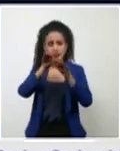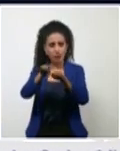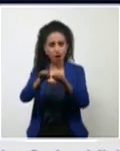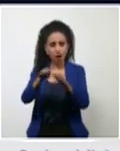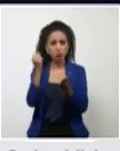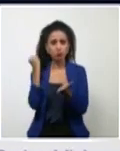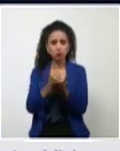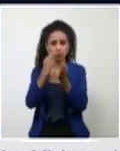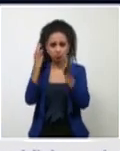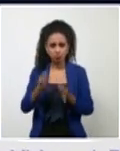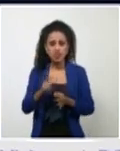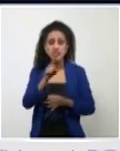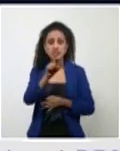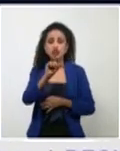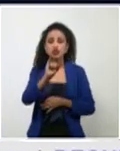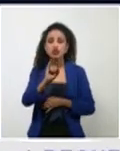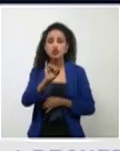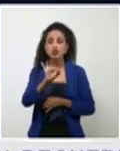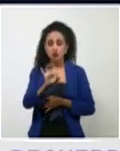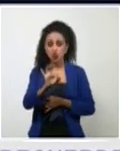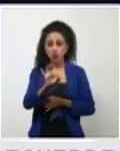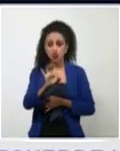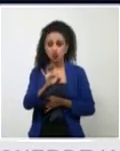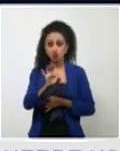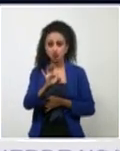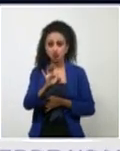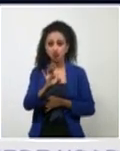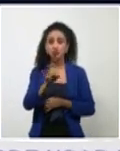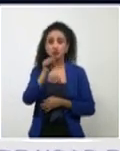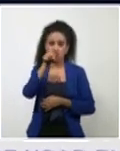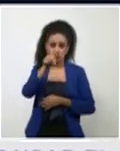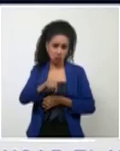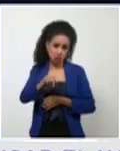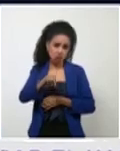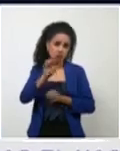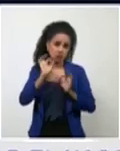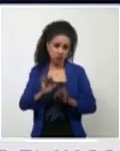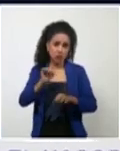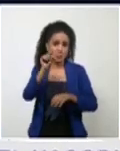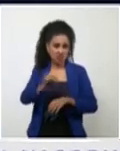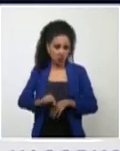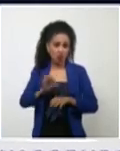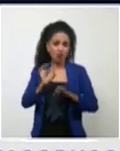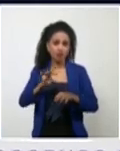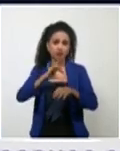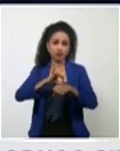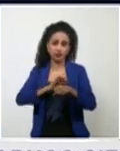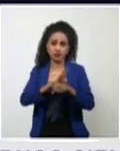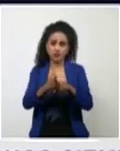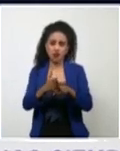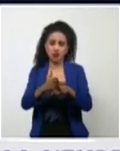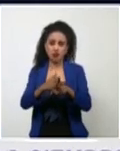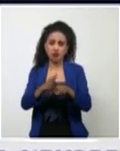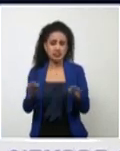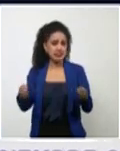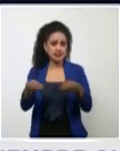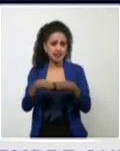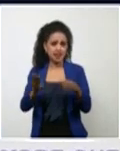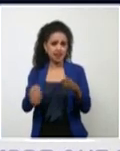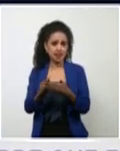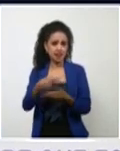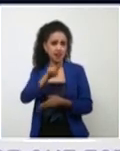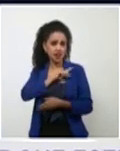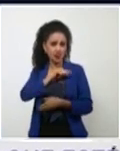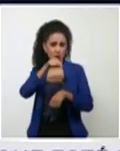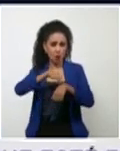168 remain confirmed. These are the active cases we had until last night at 12